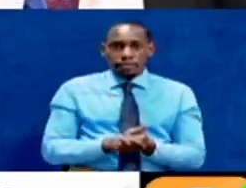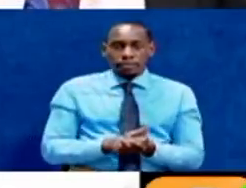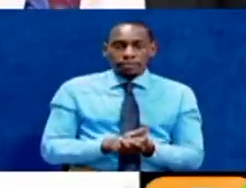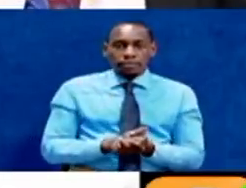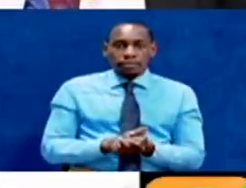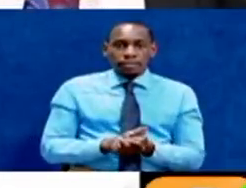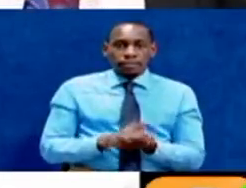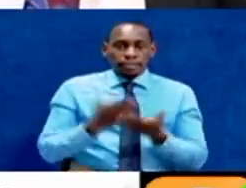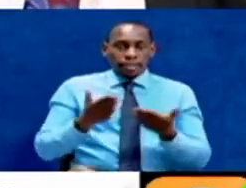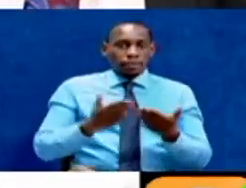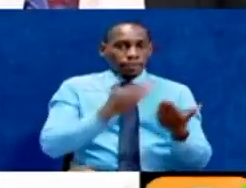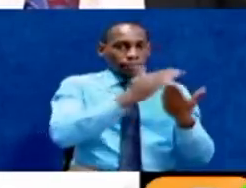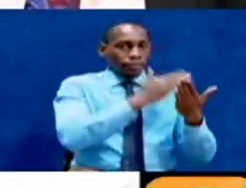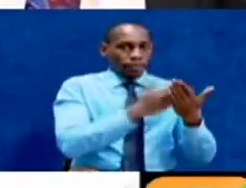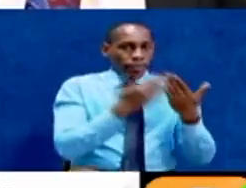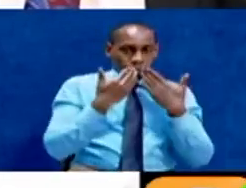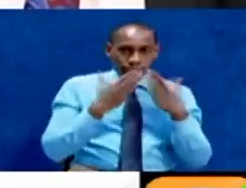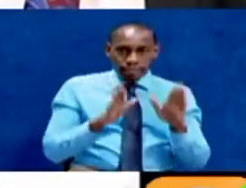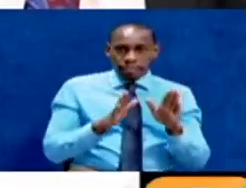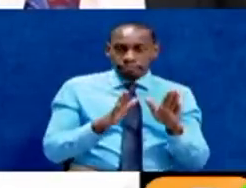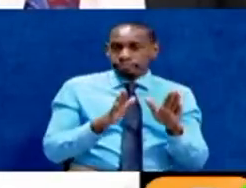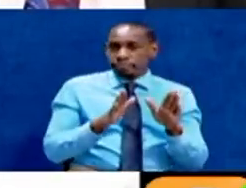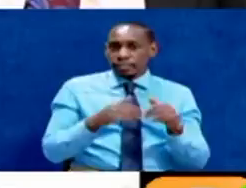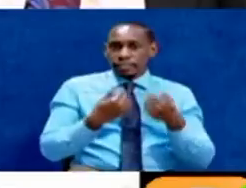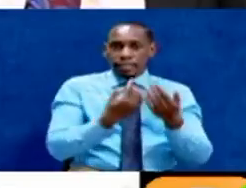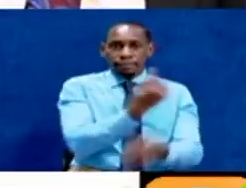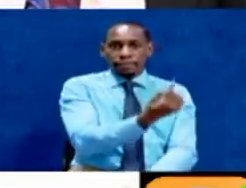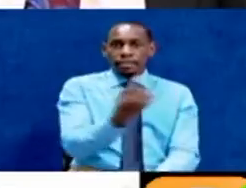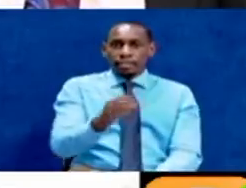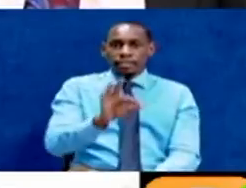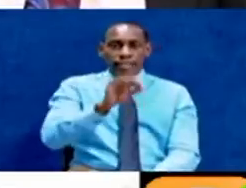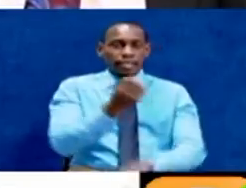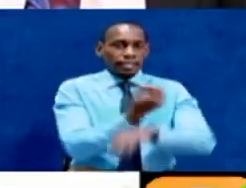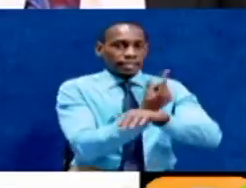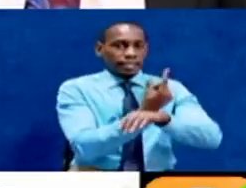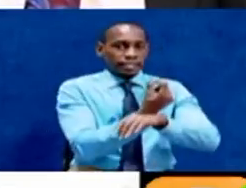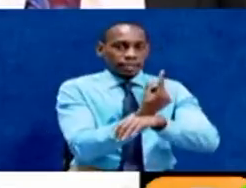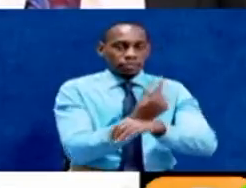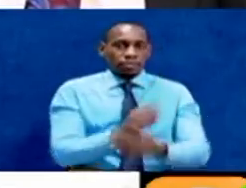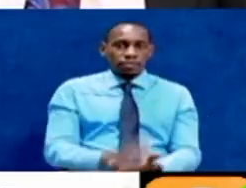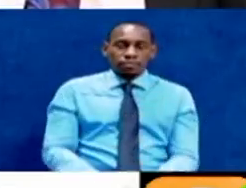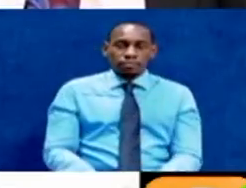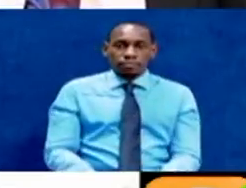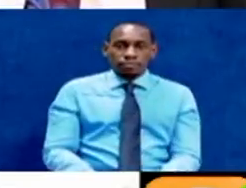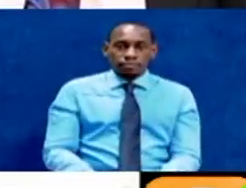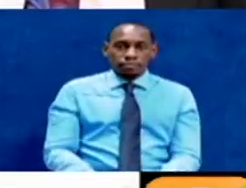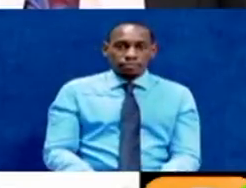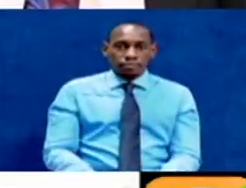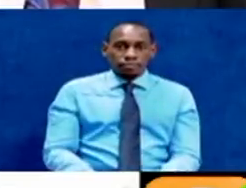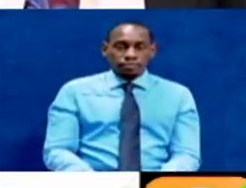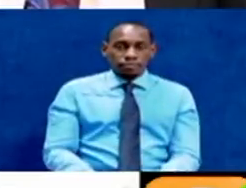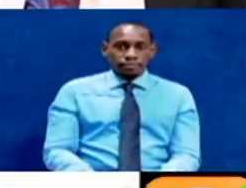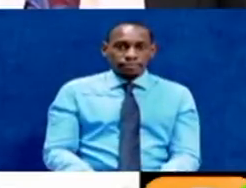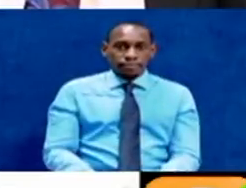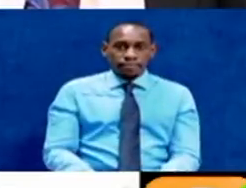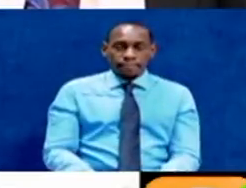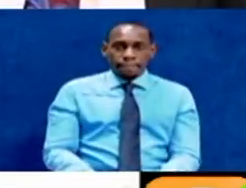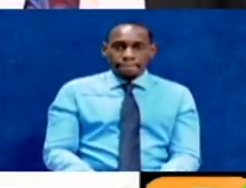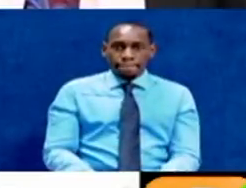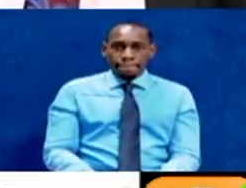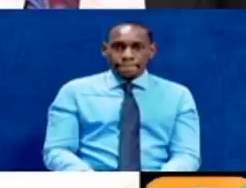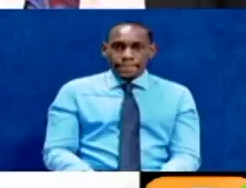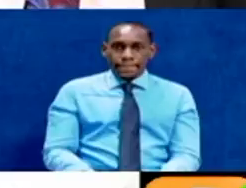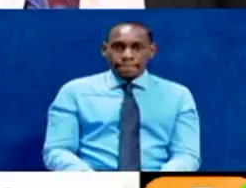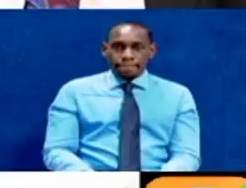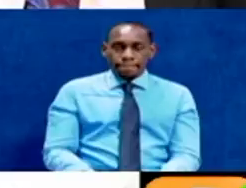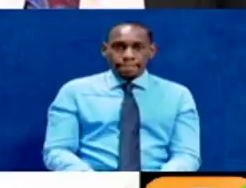going to have to wrap this up unless I give them each 30 seconds. Yes, I've been given that approval. Honorable Mithika Linturi,